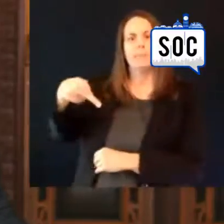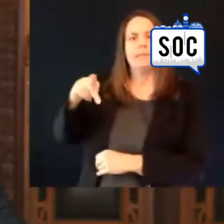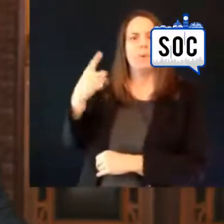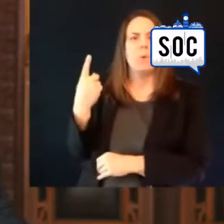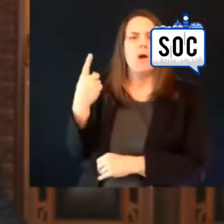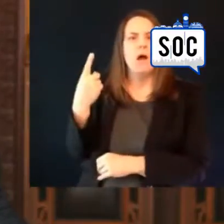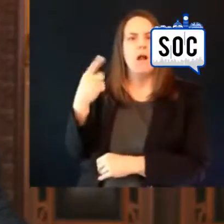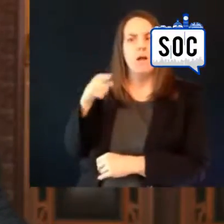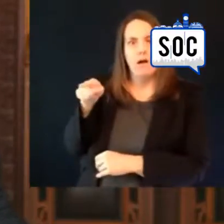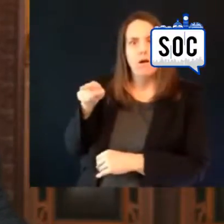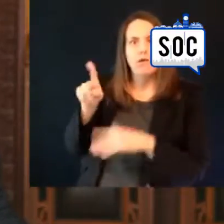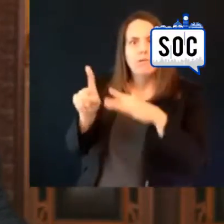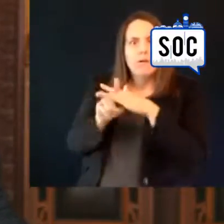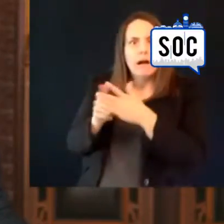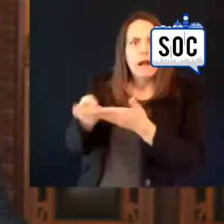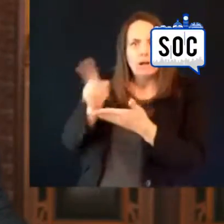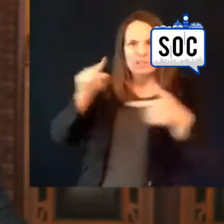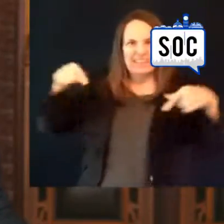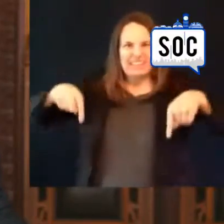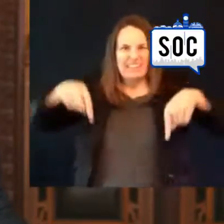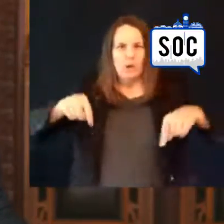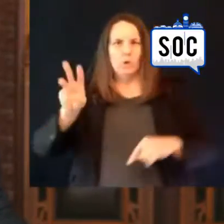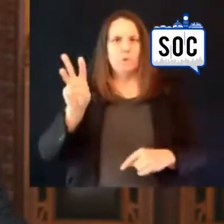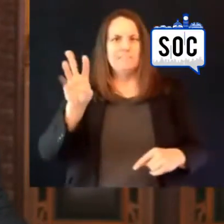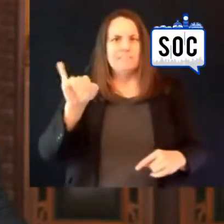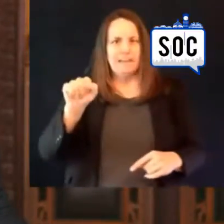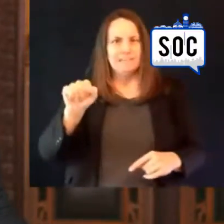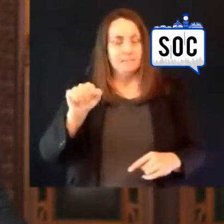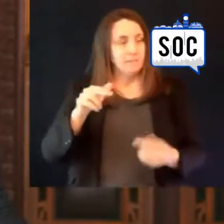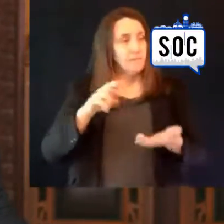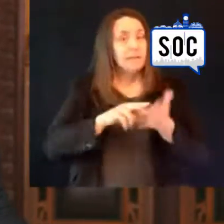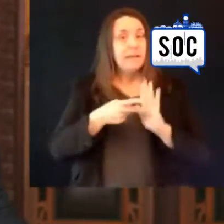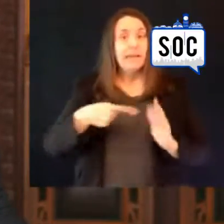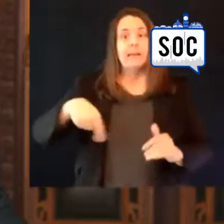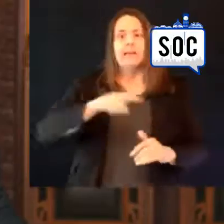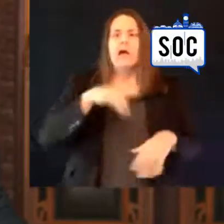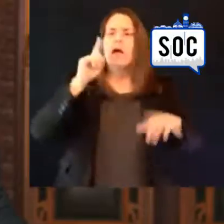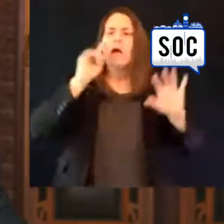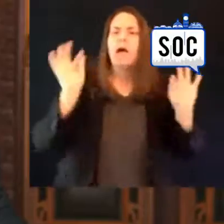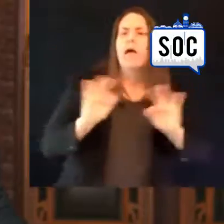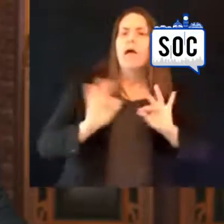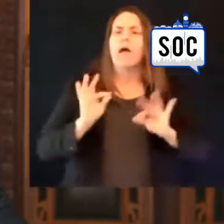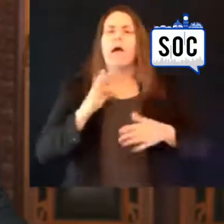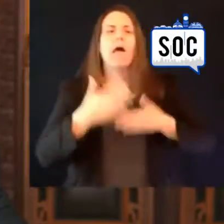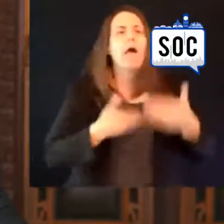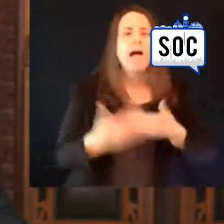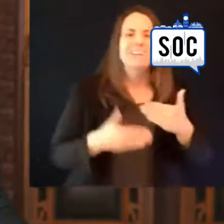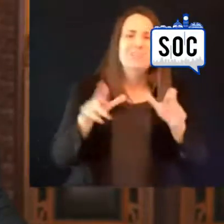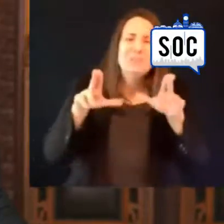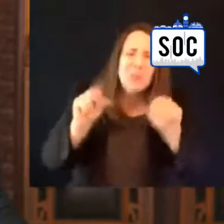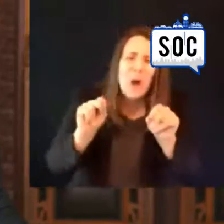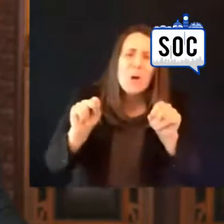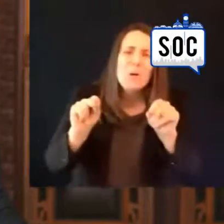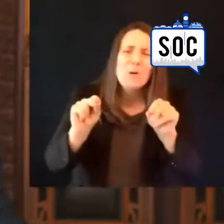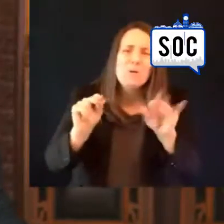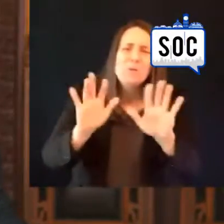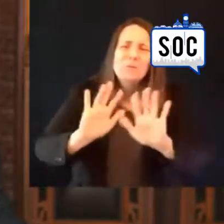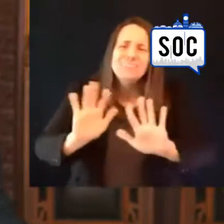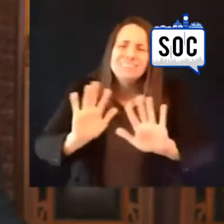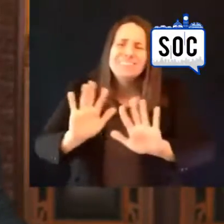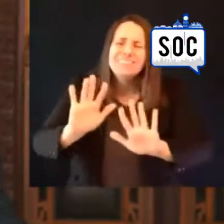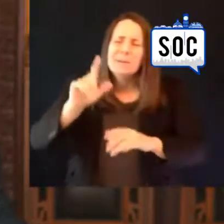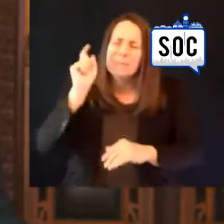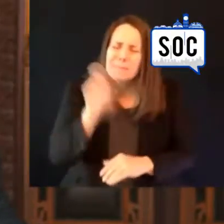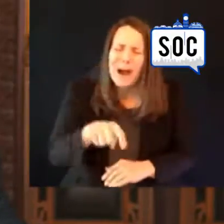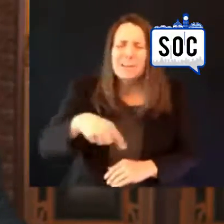the COVID-19 fatigue get the best of you when we are this close to the finish line. With